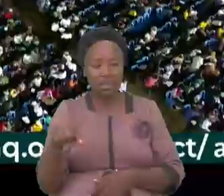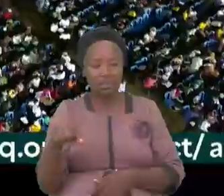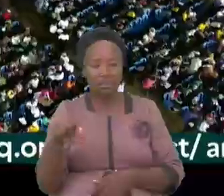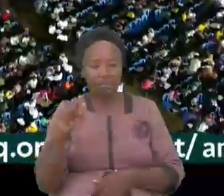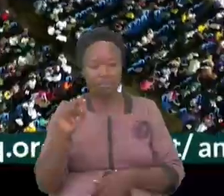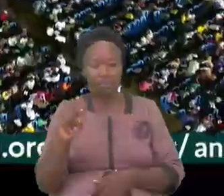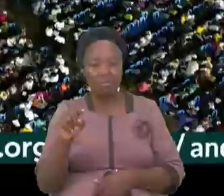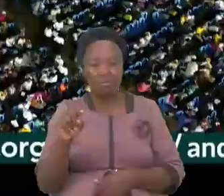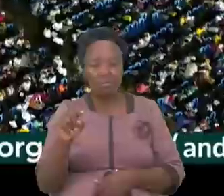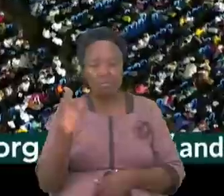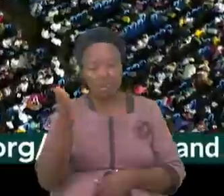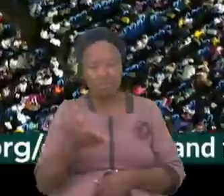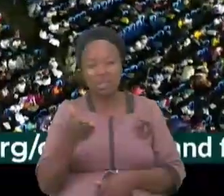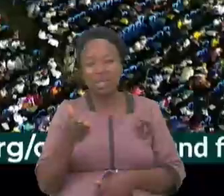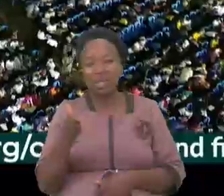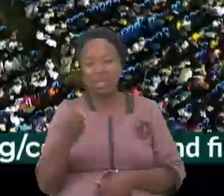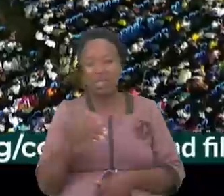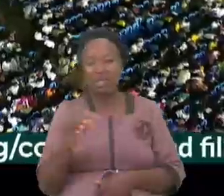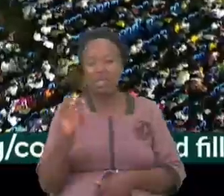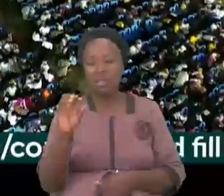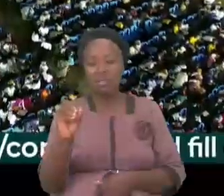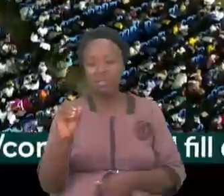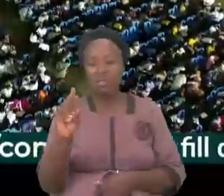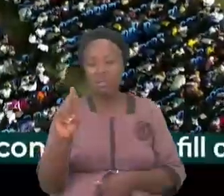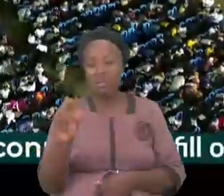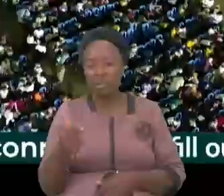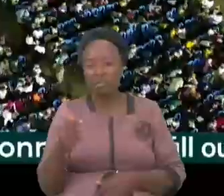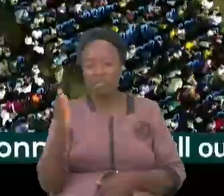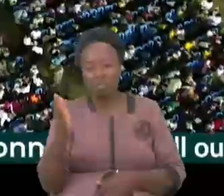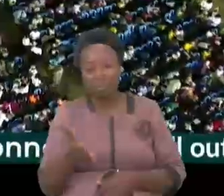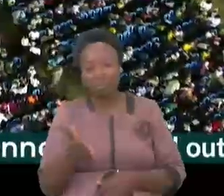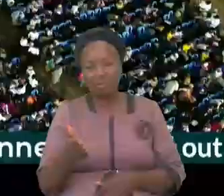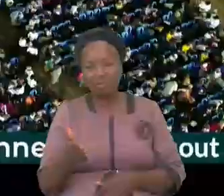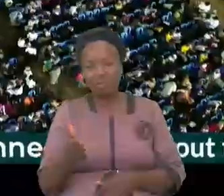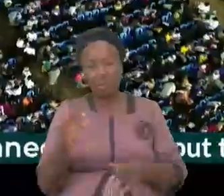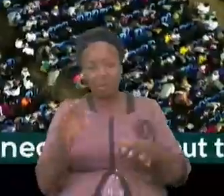Click on it, and you will see a form there. Complete the form